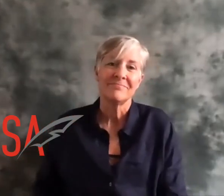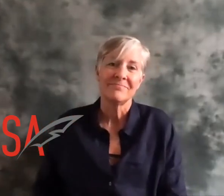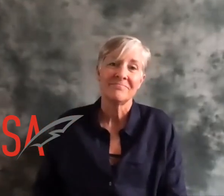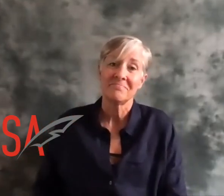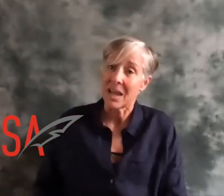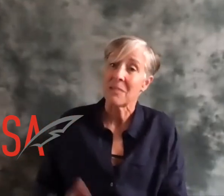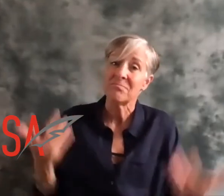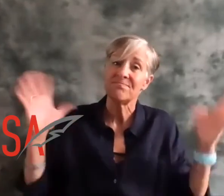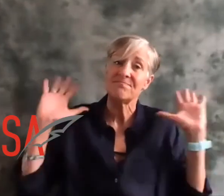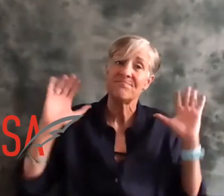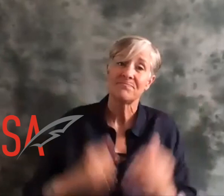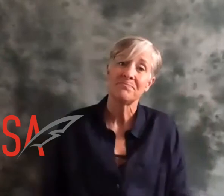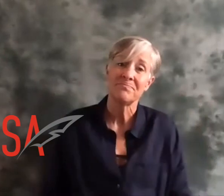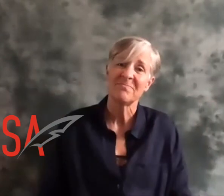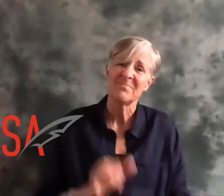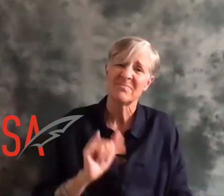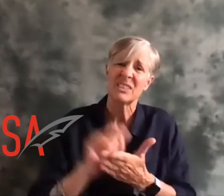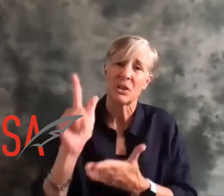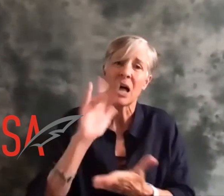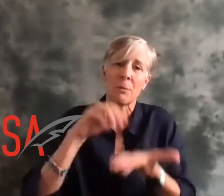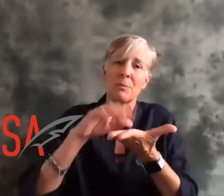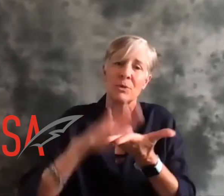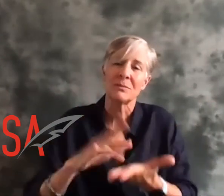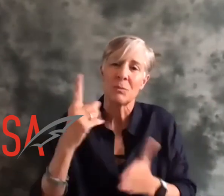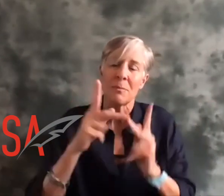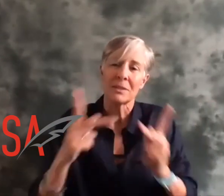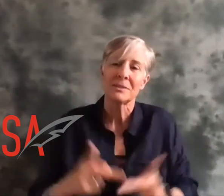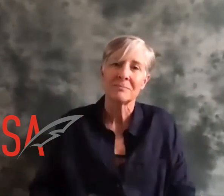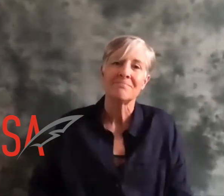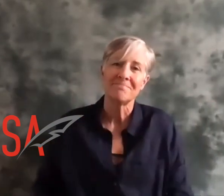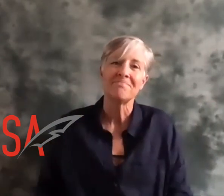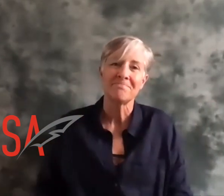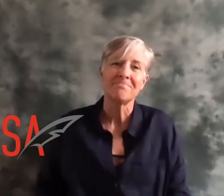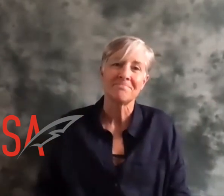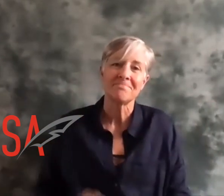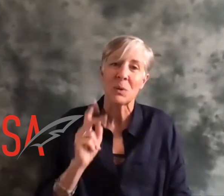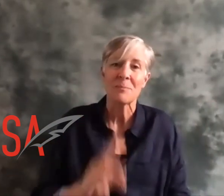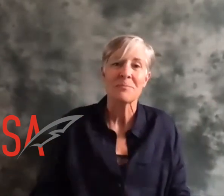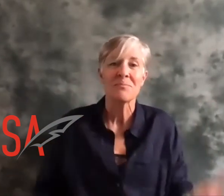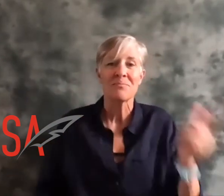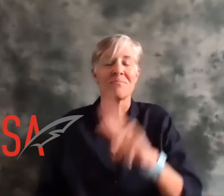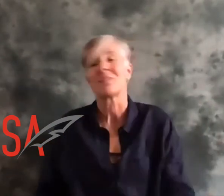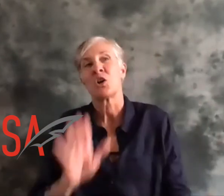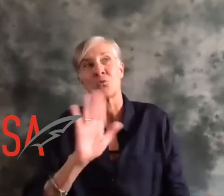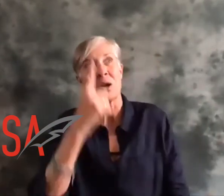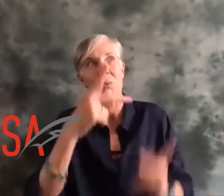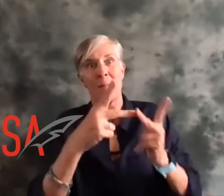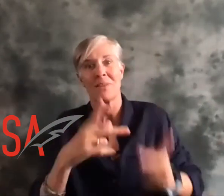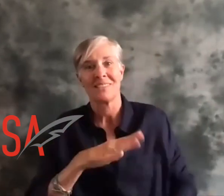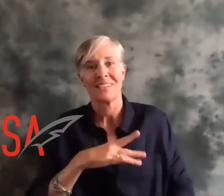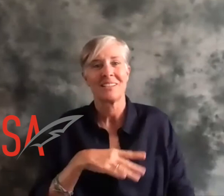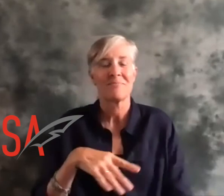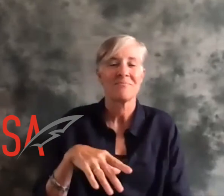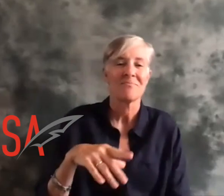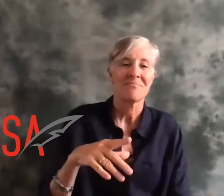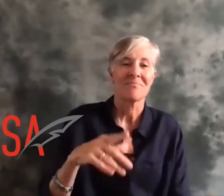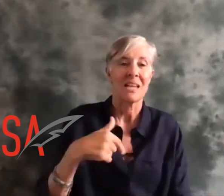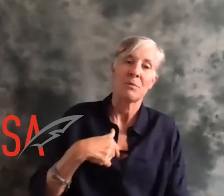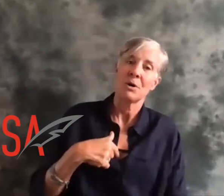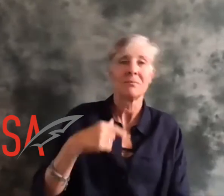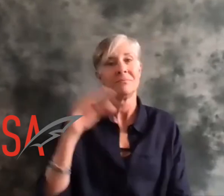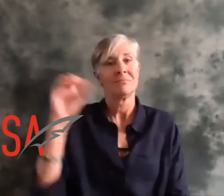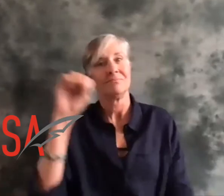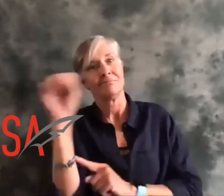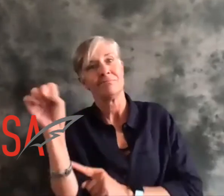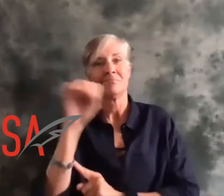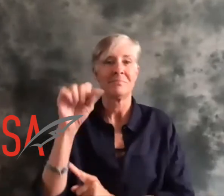yeah, that has all the information. I put it all in one place. Okay. Right, one place. Let me move my head, but